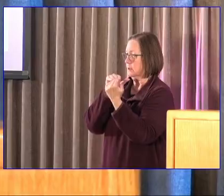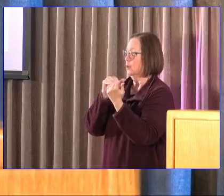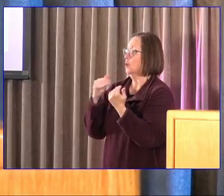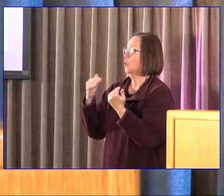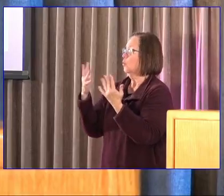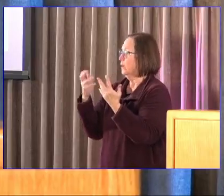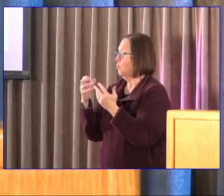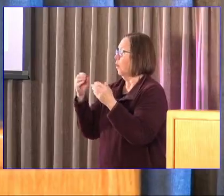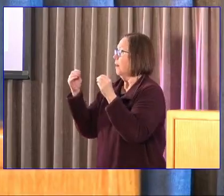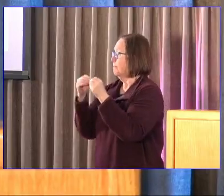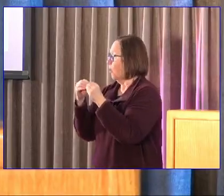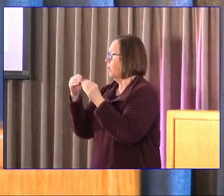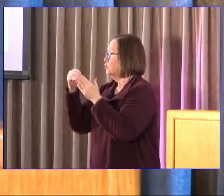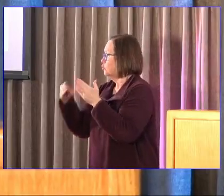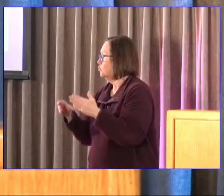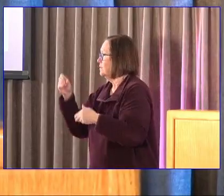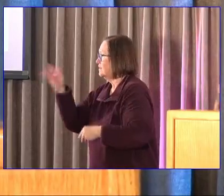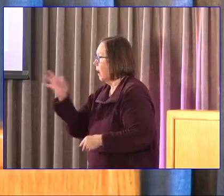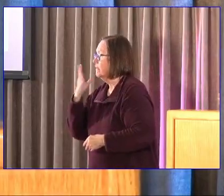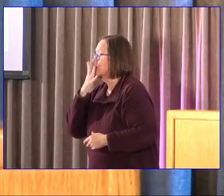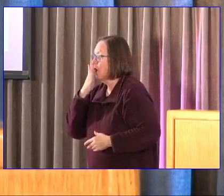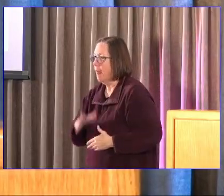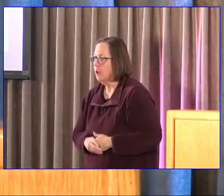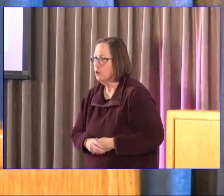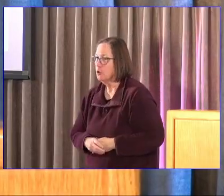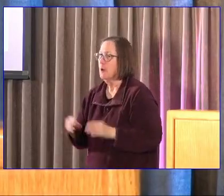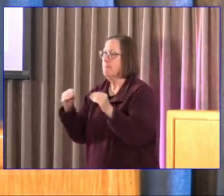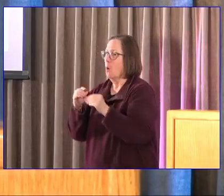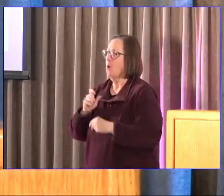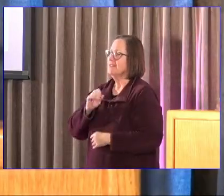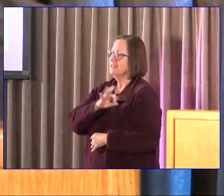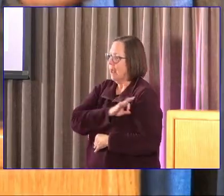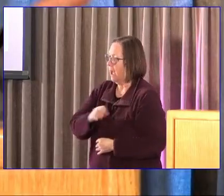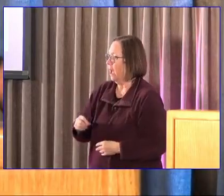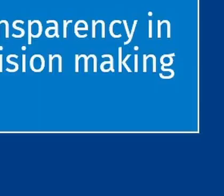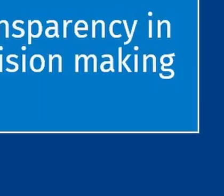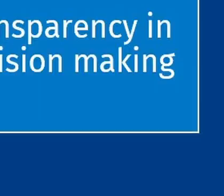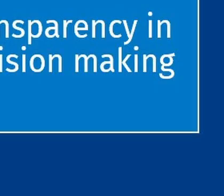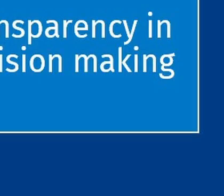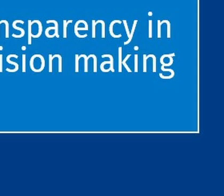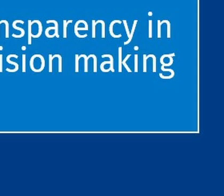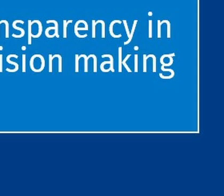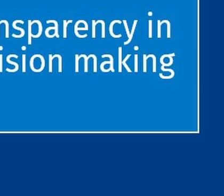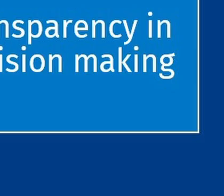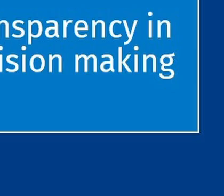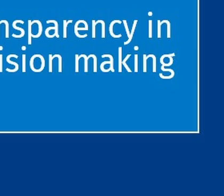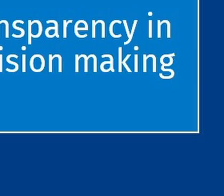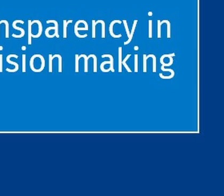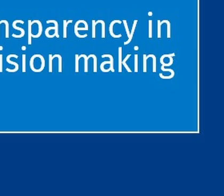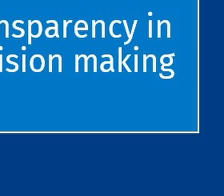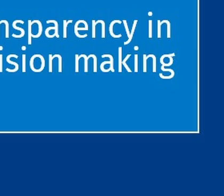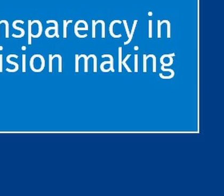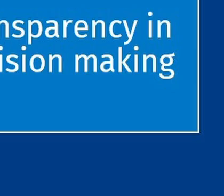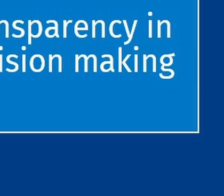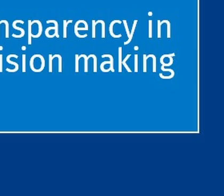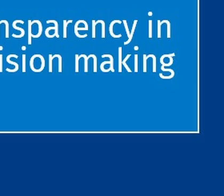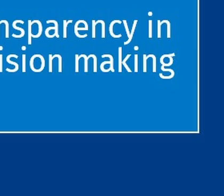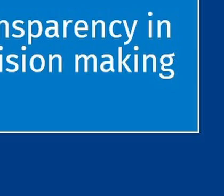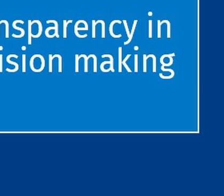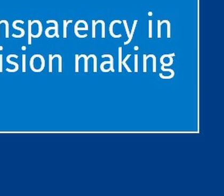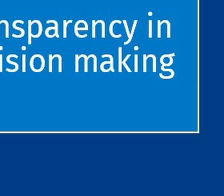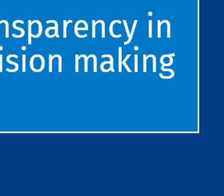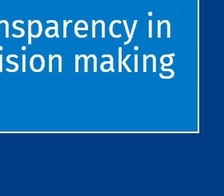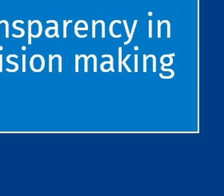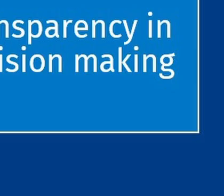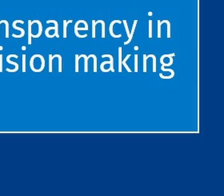campus, are we actually going about doing that in a very meaningful, observable way? And that goes to the next point. taken and identifiable and